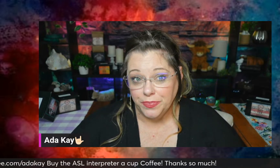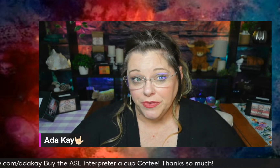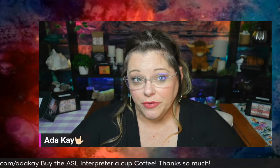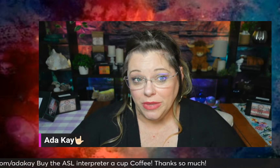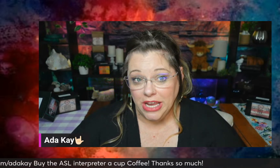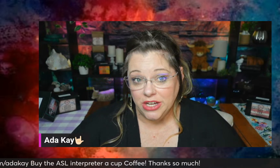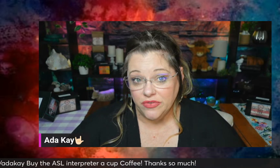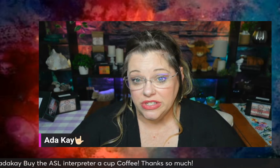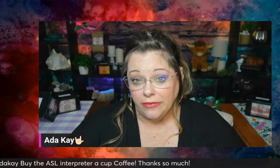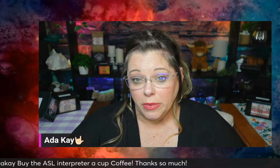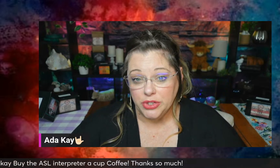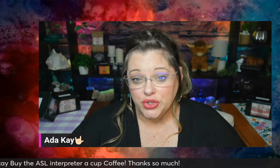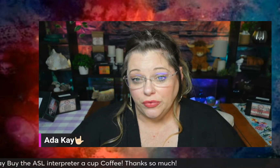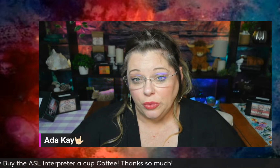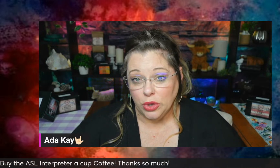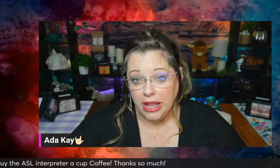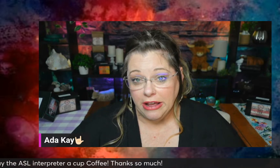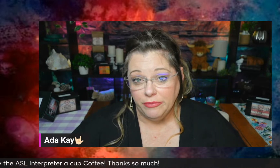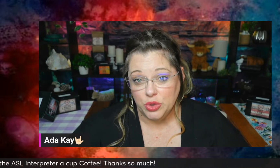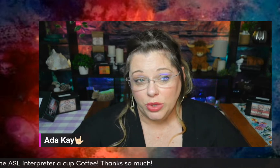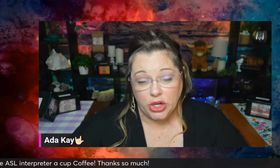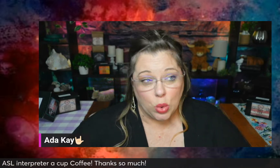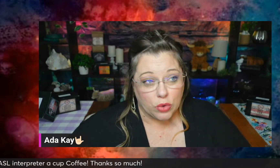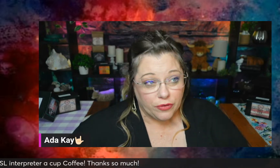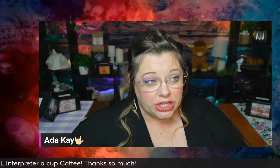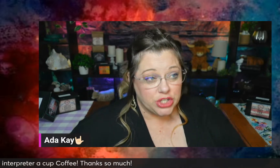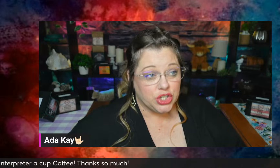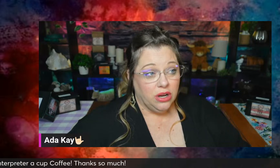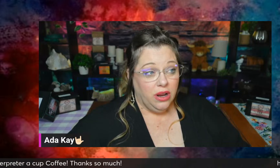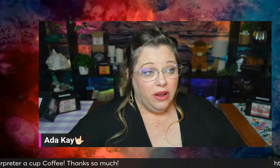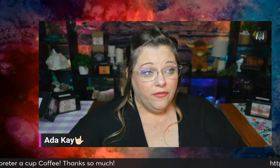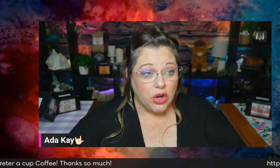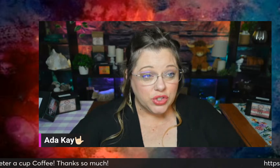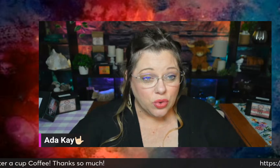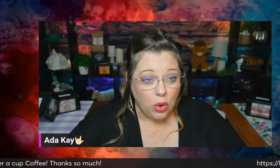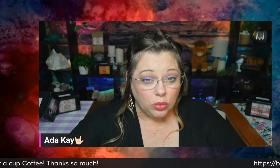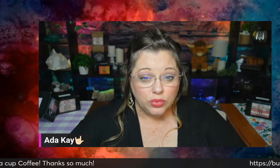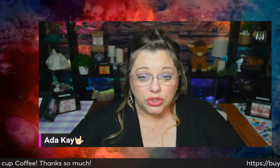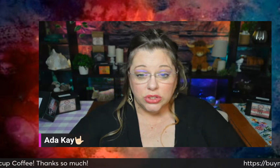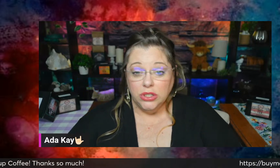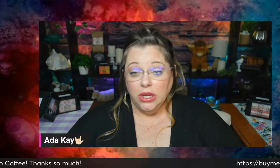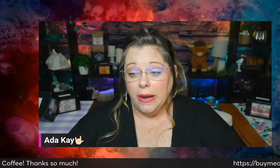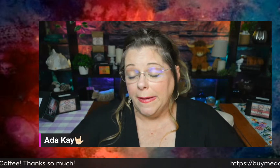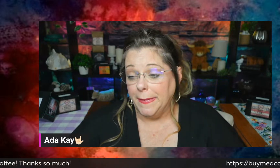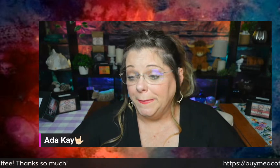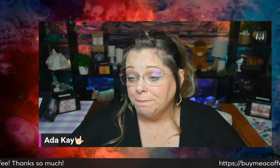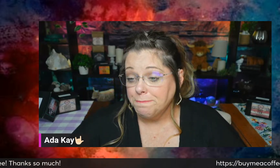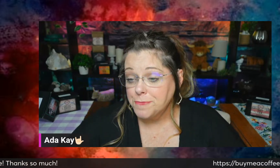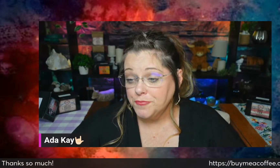spent from the age of 7 months to 4.5 between orphanage, foster homes,